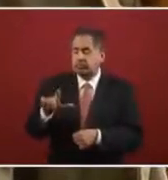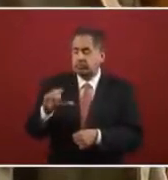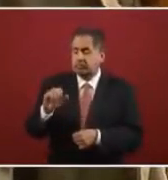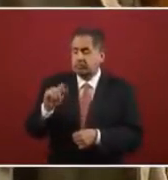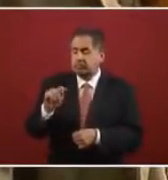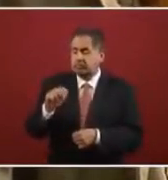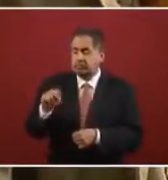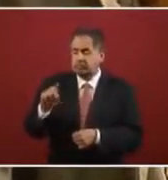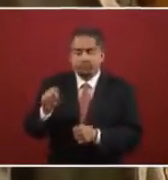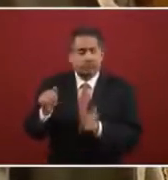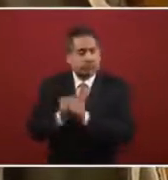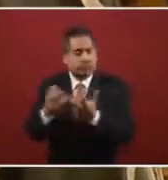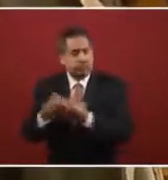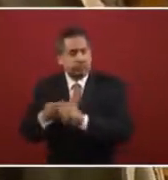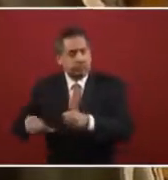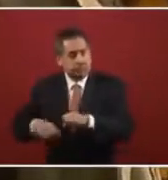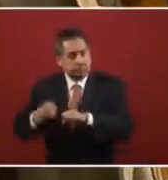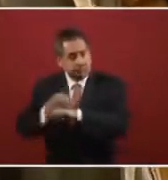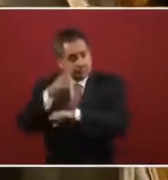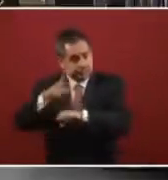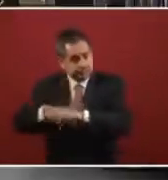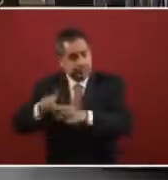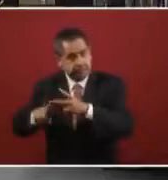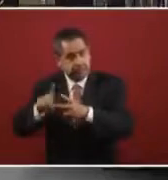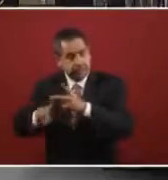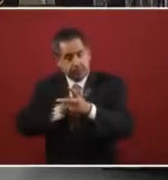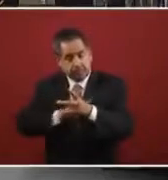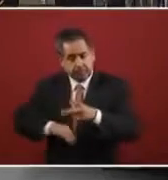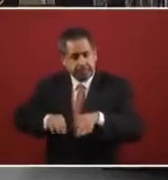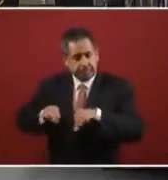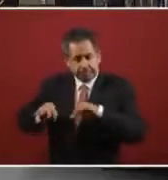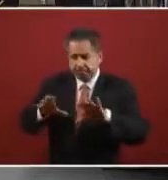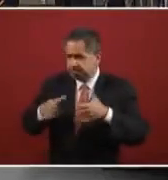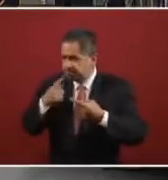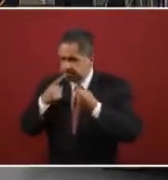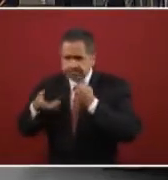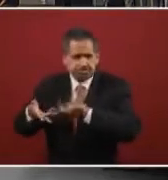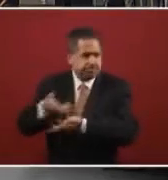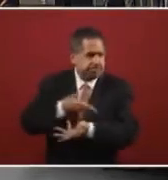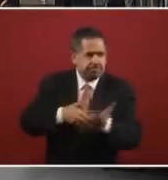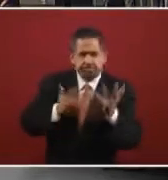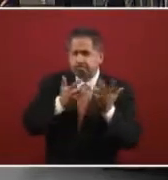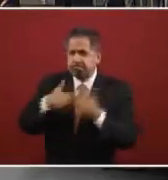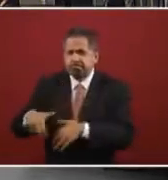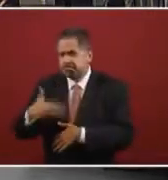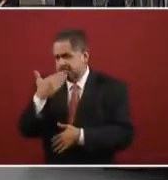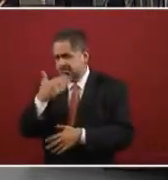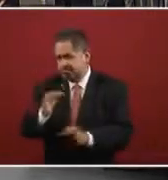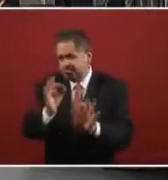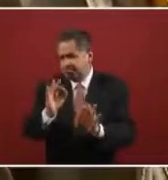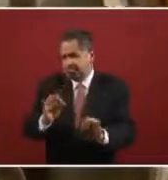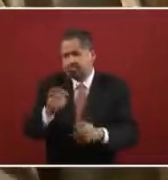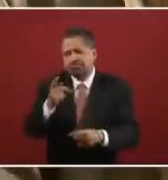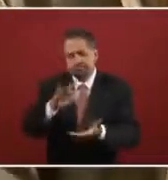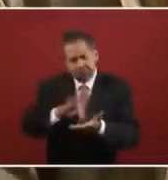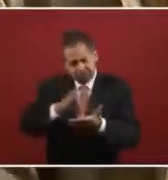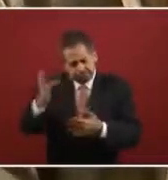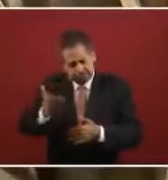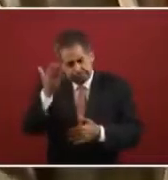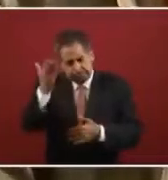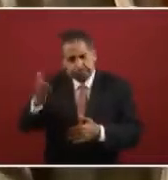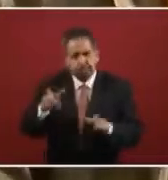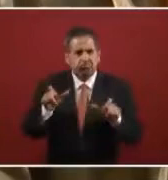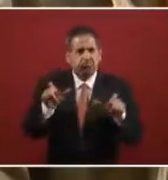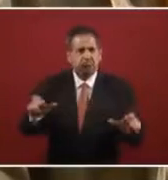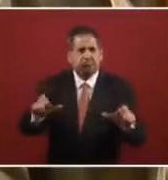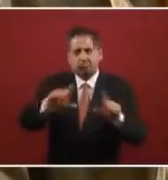con gobierno, and the el government estatal y and the municipal, state está government and trabajando de una manera muy municipal bonita, muy are buena, working pero very sobre todo good way. agradecemos que la And Guardia we are